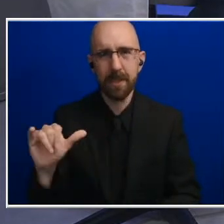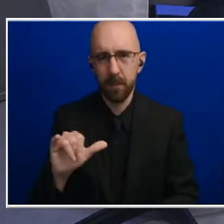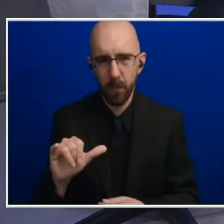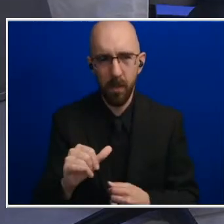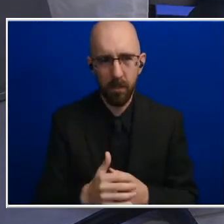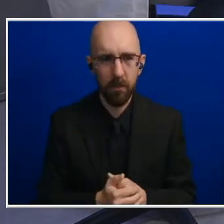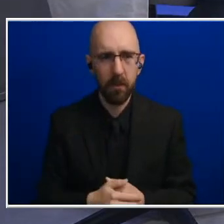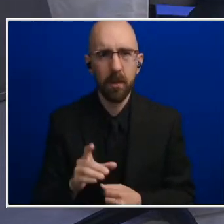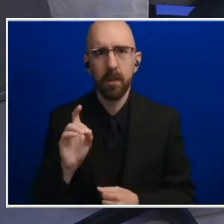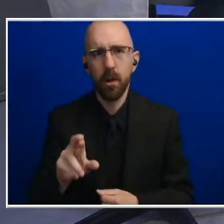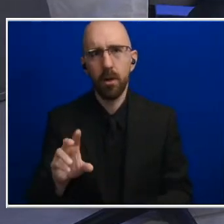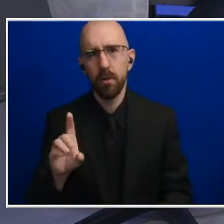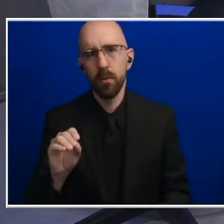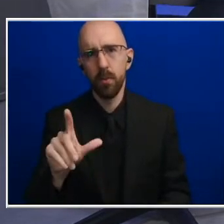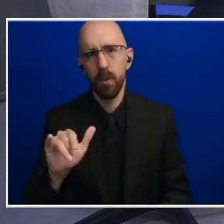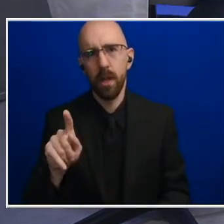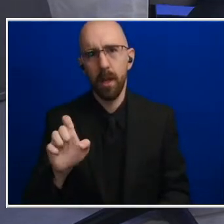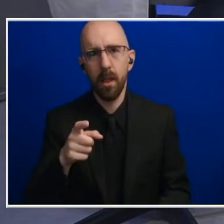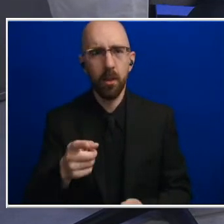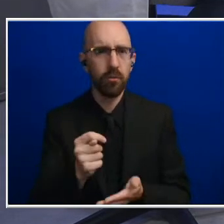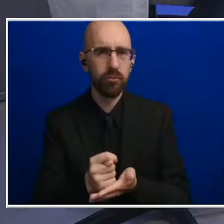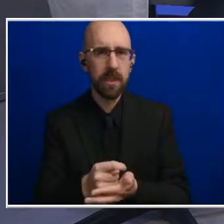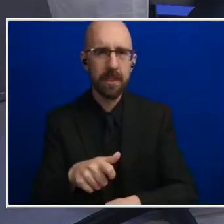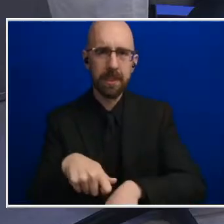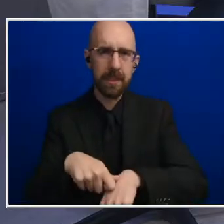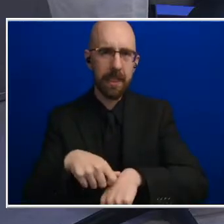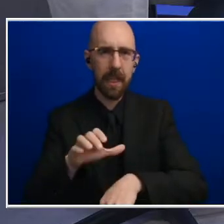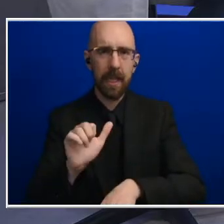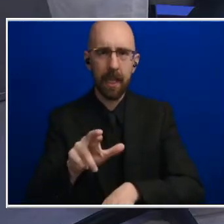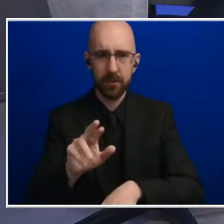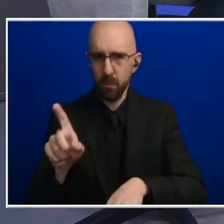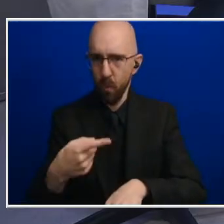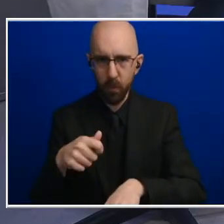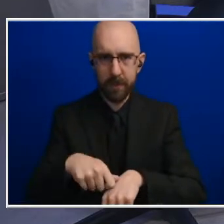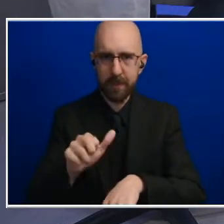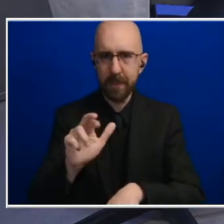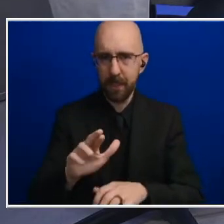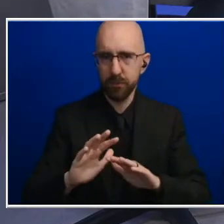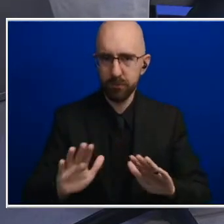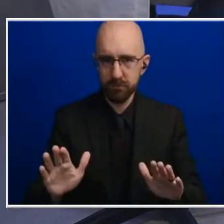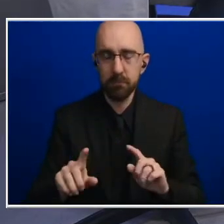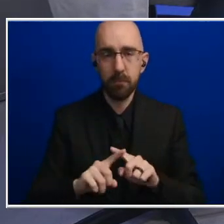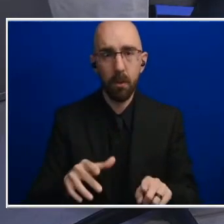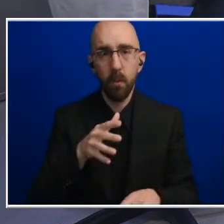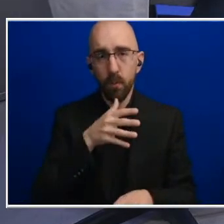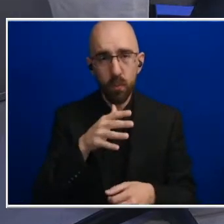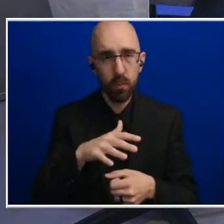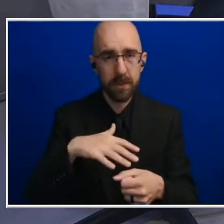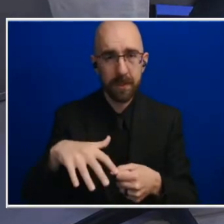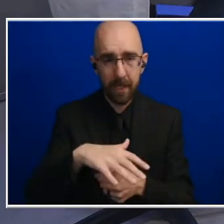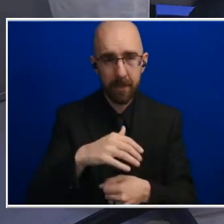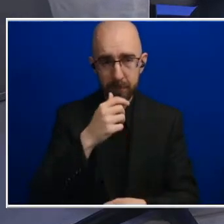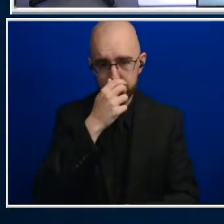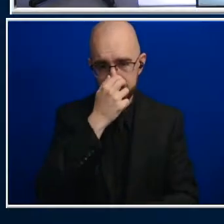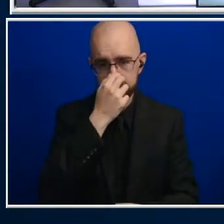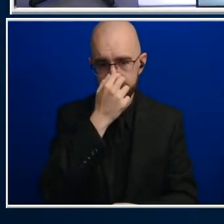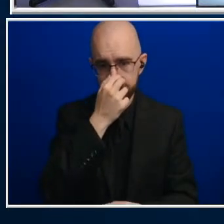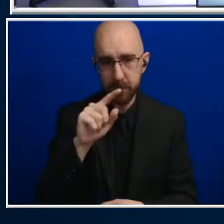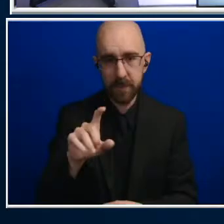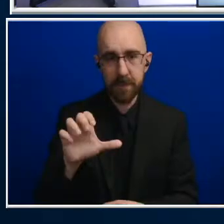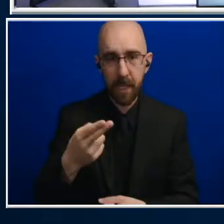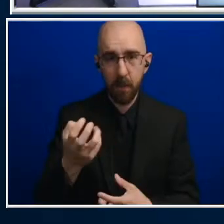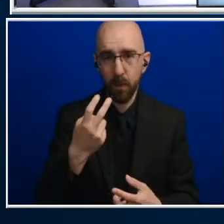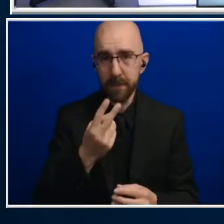you treat skin cancer and only skin cancer, but in a rural setting. Zach, you'd like to see more